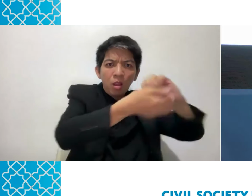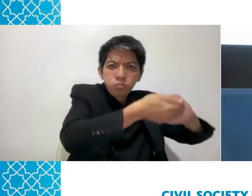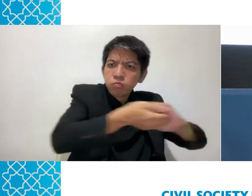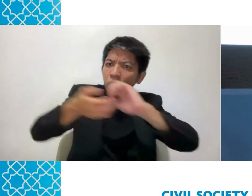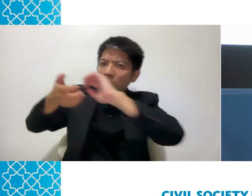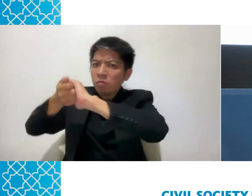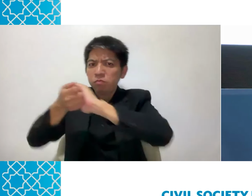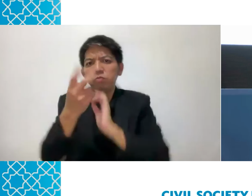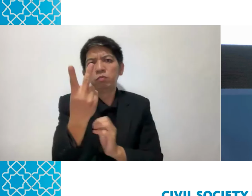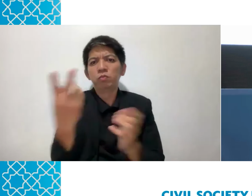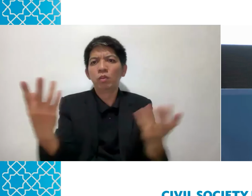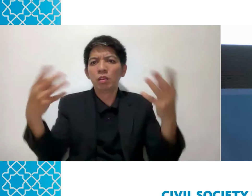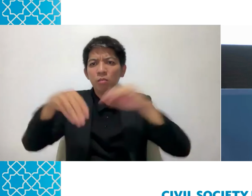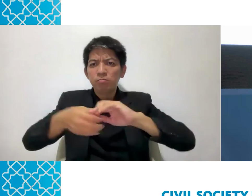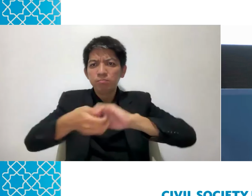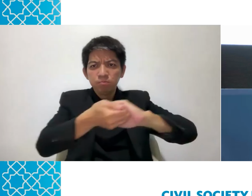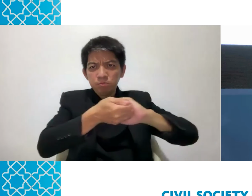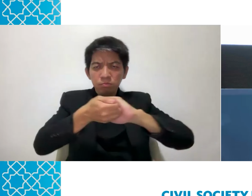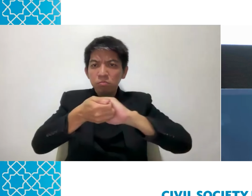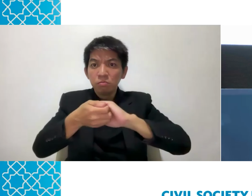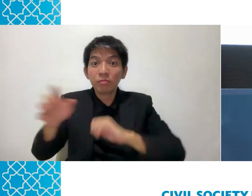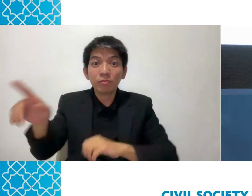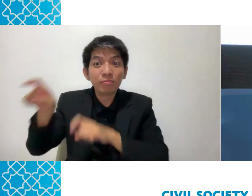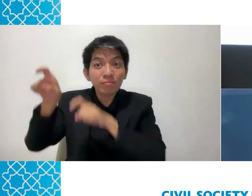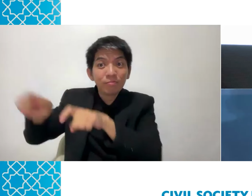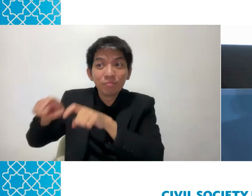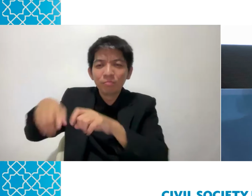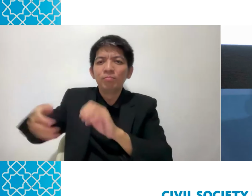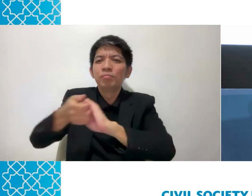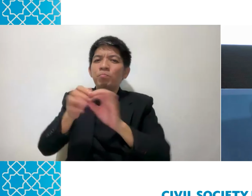agri-food system. Thank you.